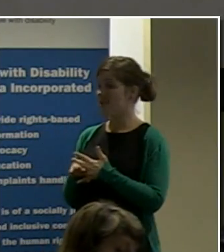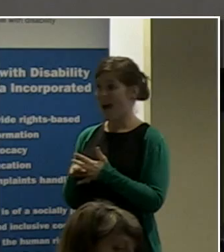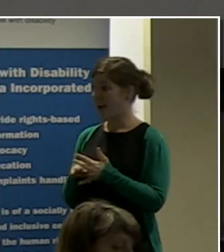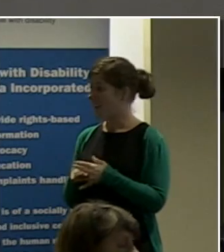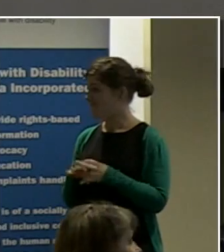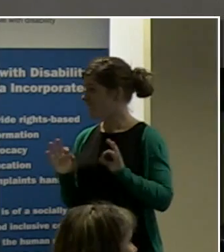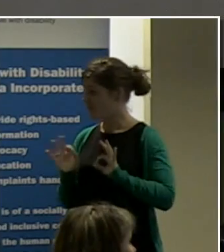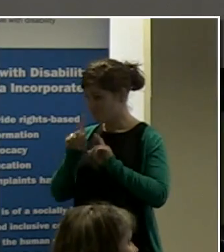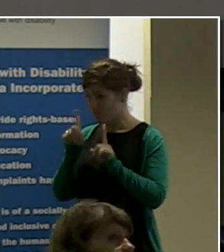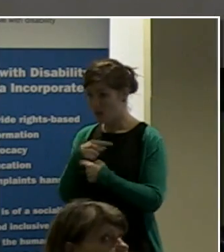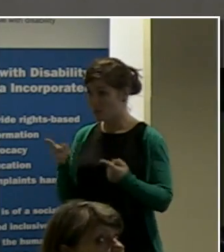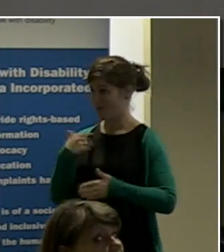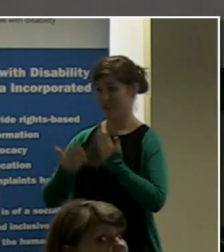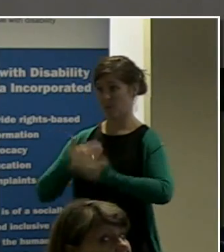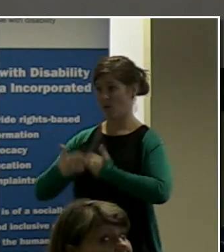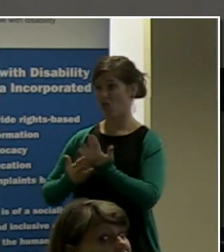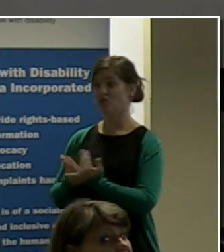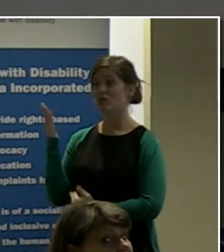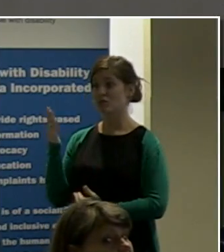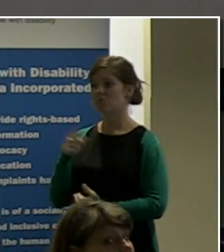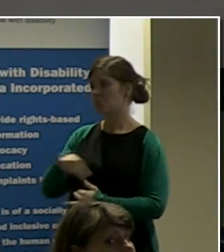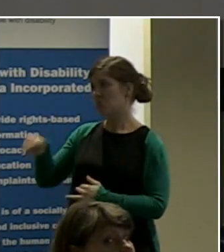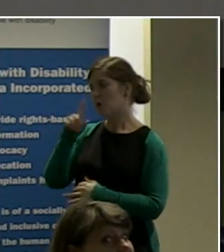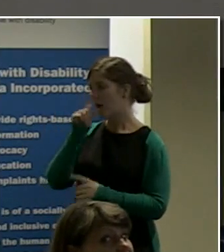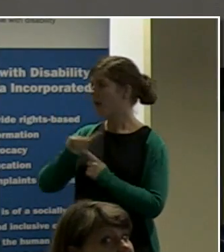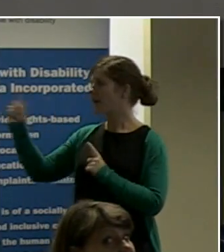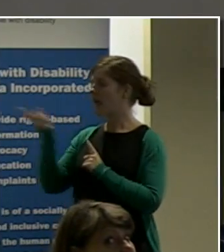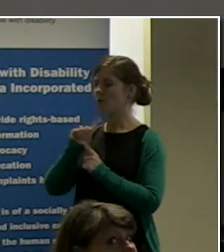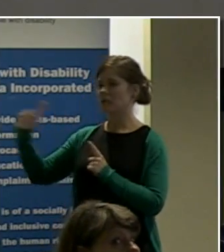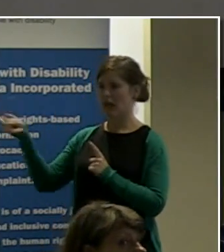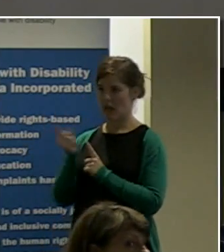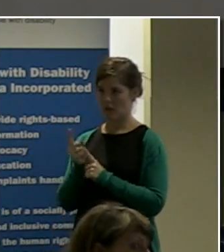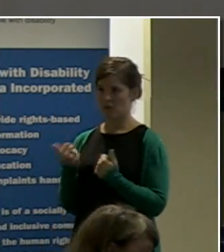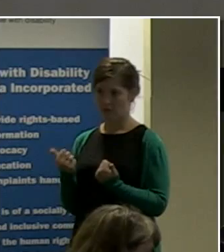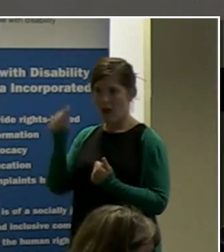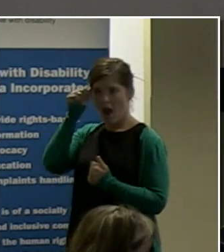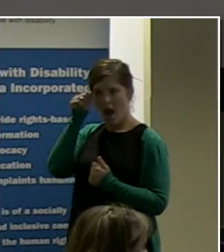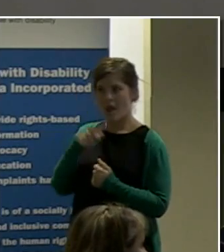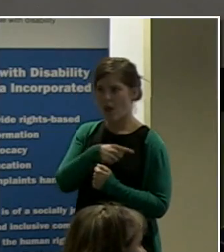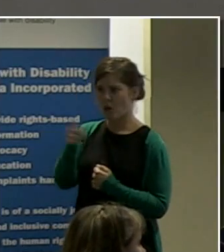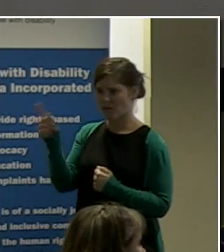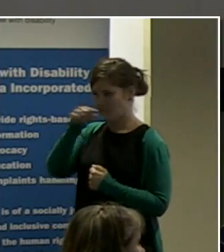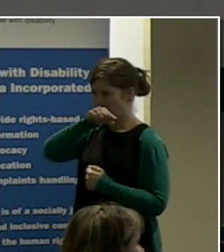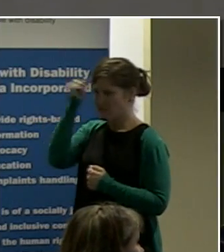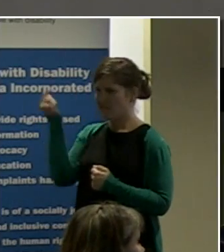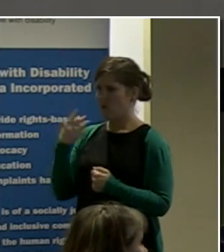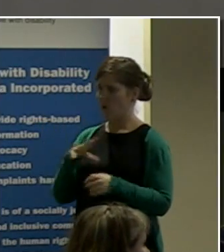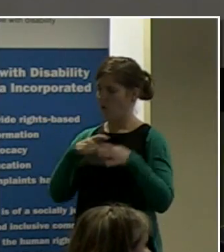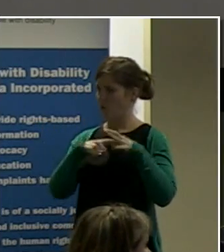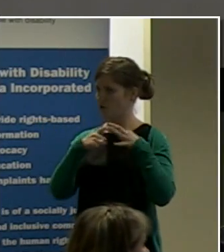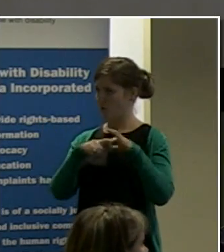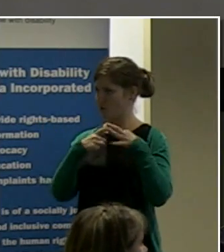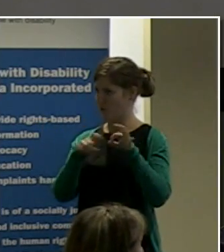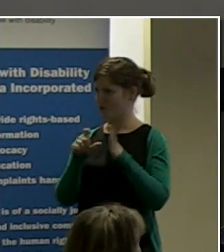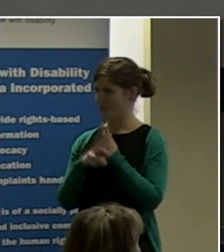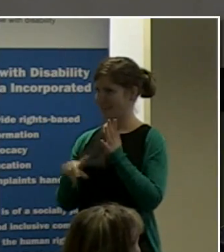sure that we get some good time with David and get to ask the questions that I know people are dying to ask David and have been for a